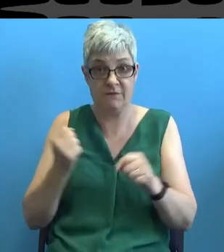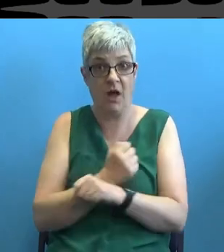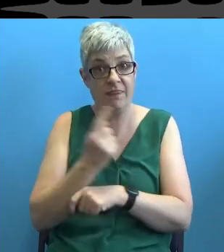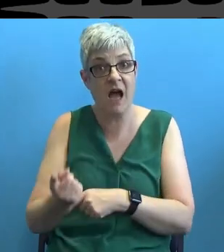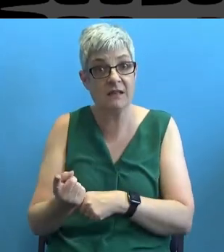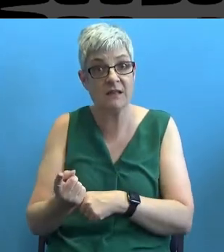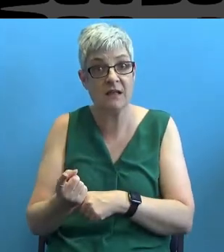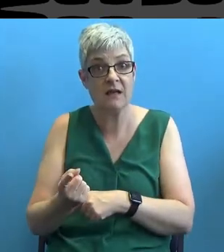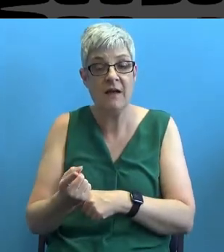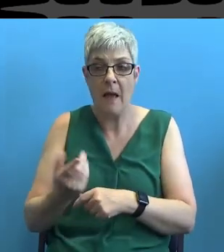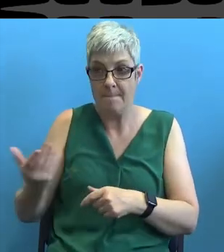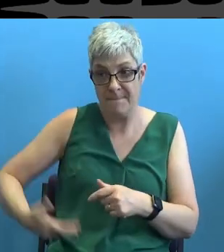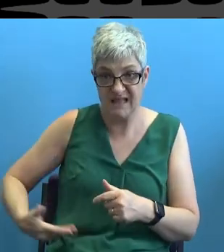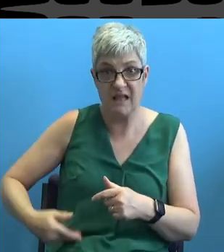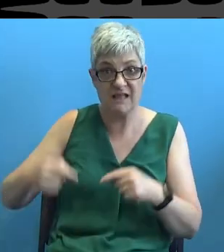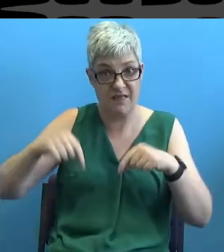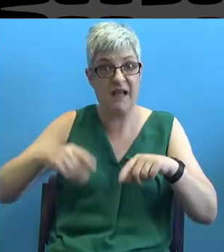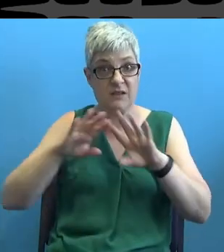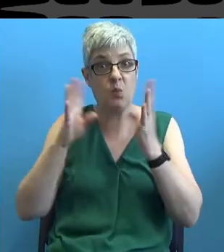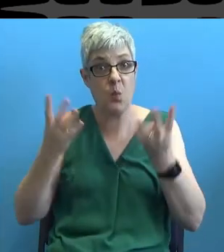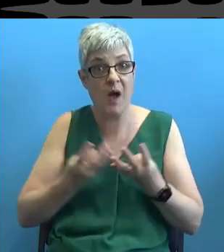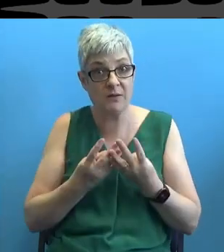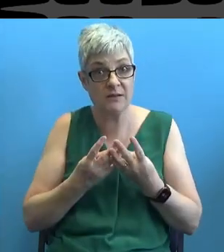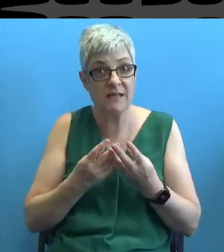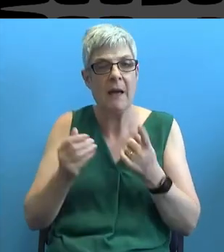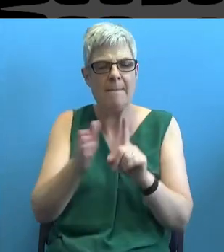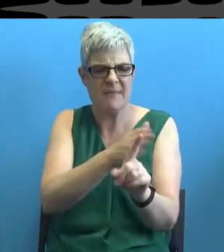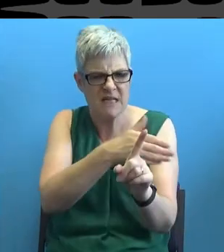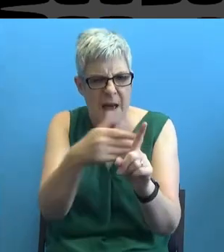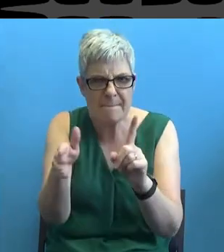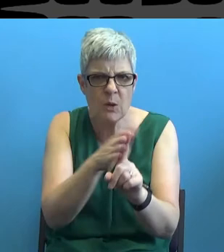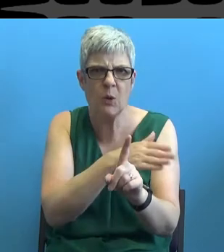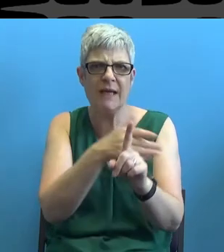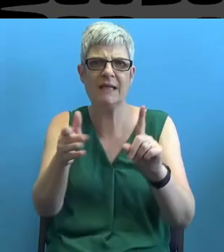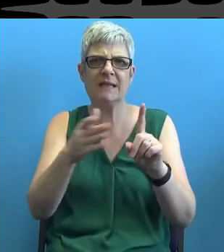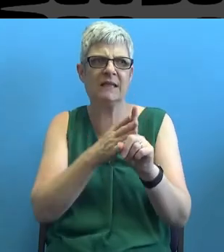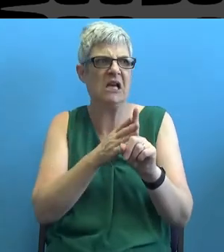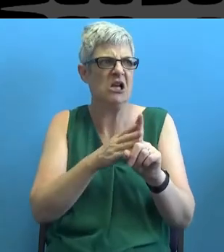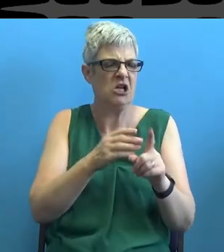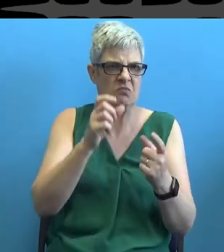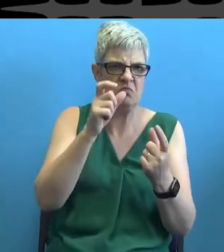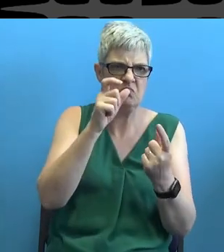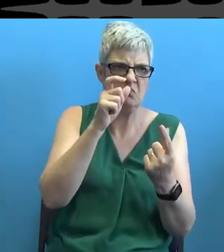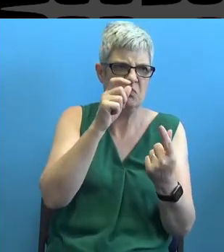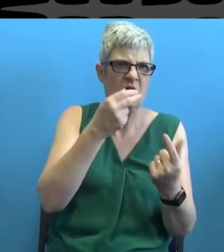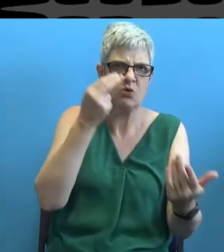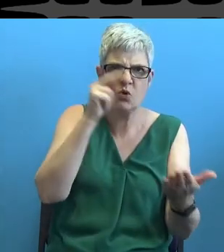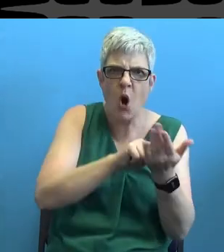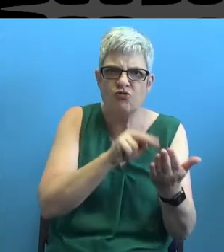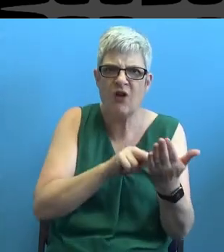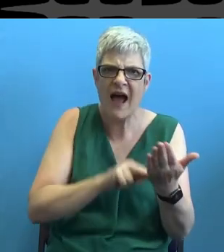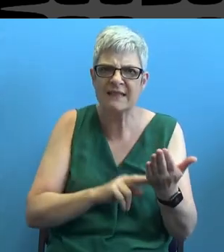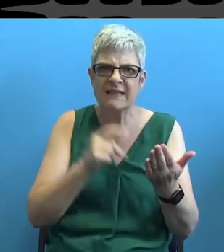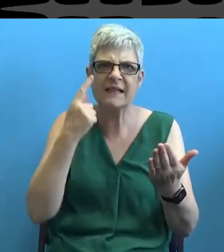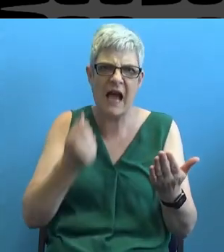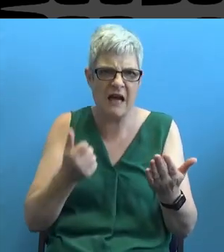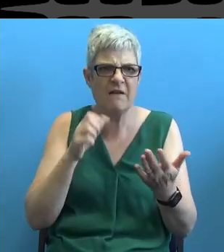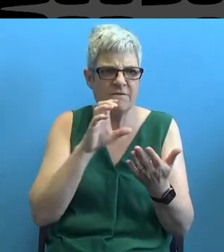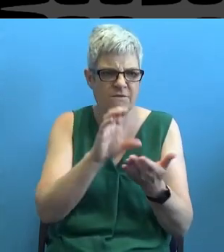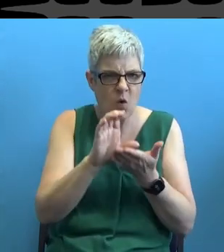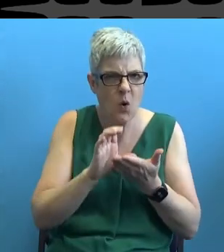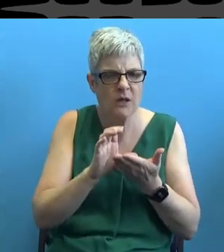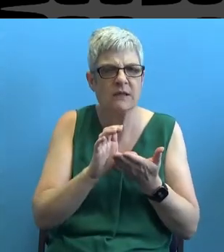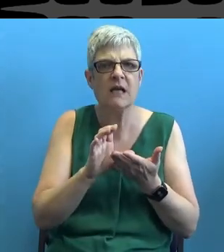big business in our world gets power, by manipulating, by doing contracts that they can afford,